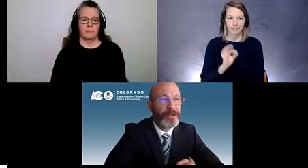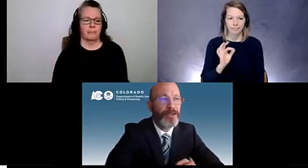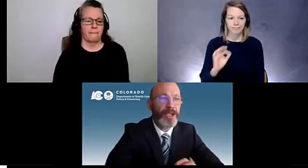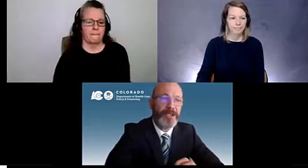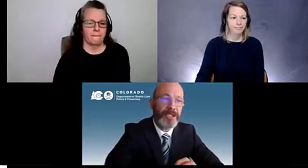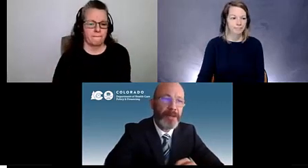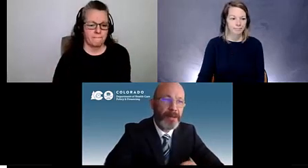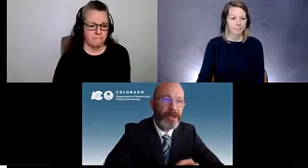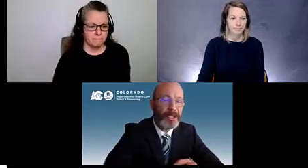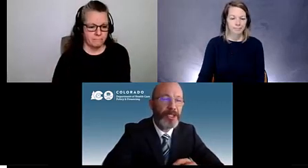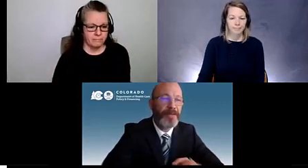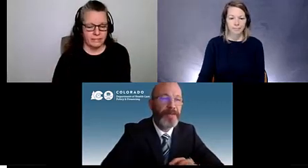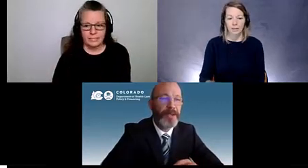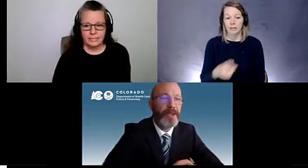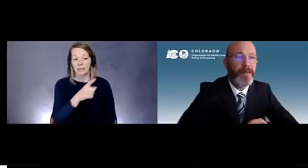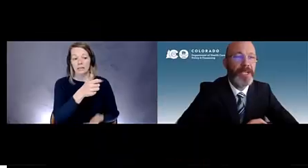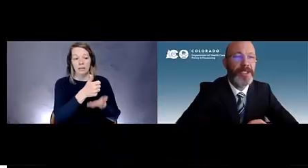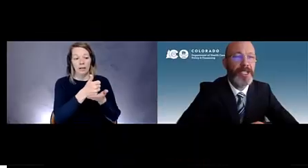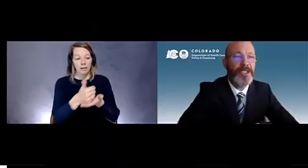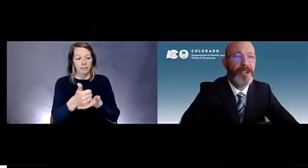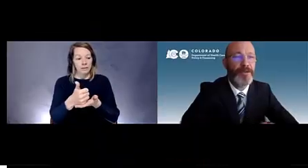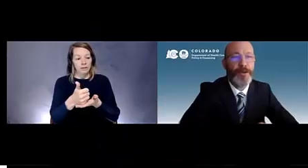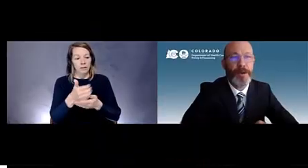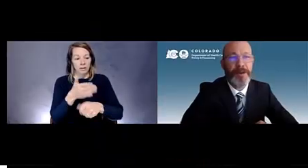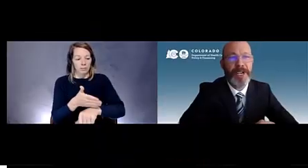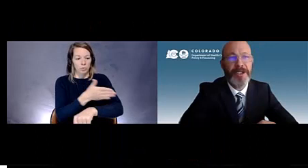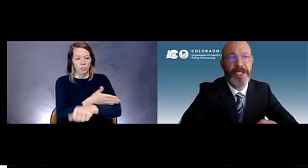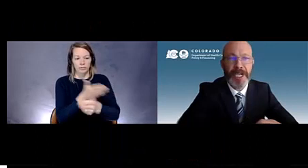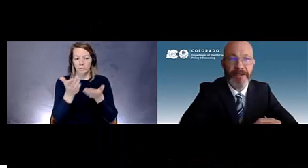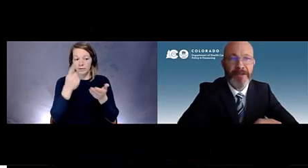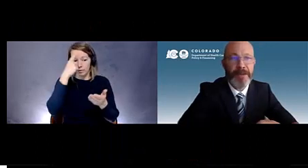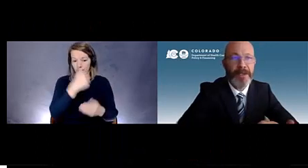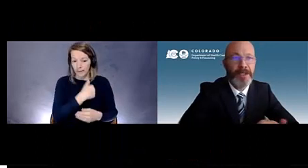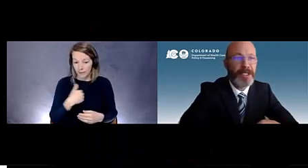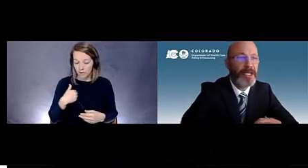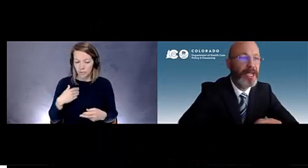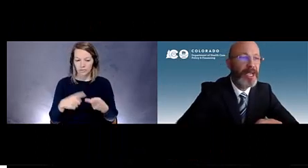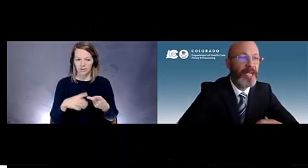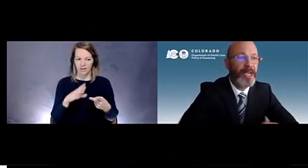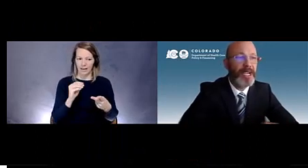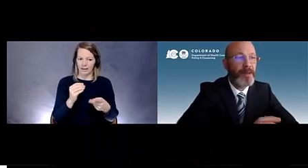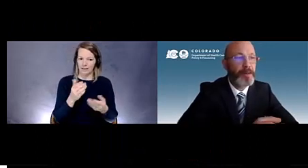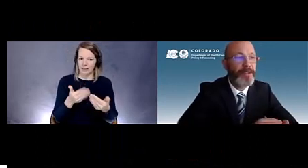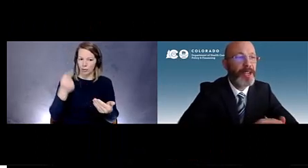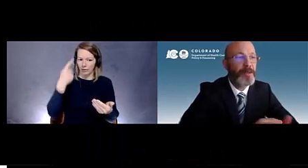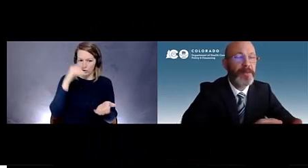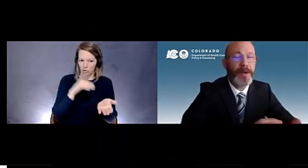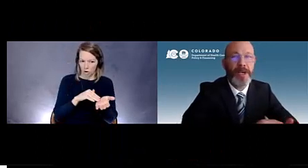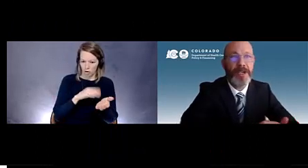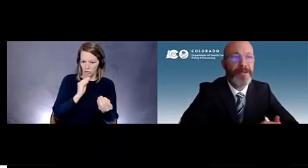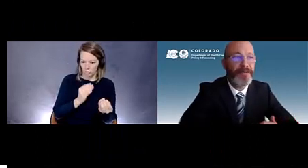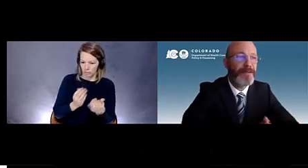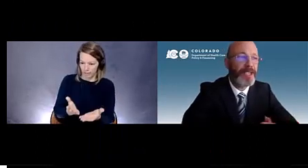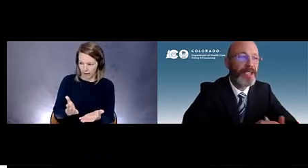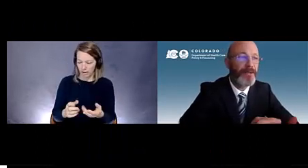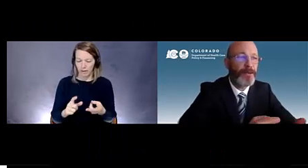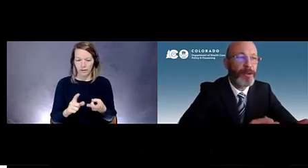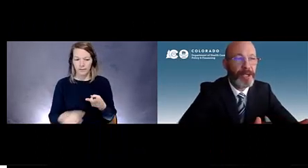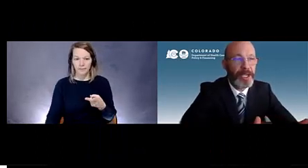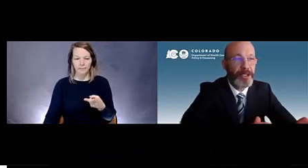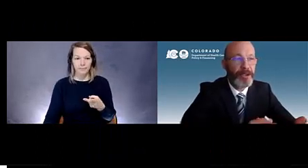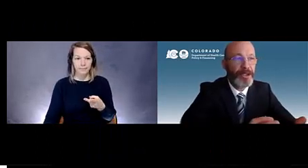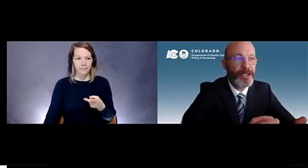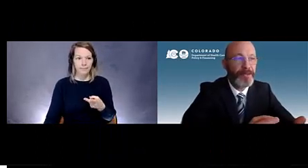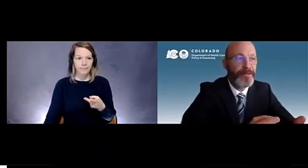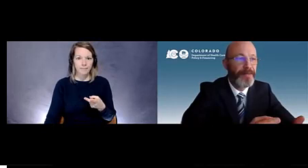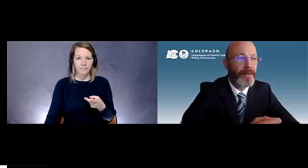helps improve service to members, makes it easier for providers to care for members, and it helps providers be part of the